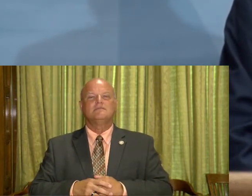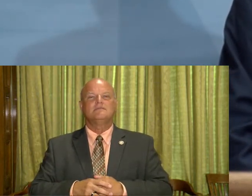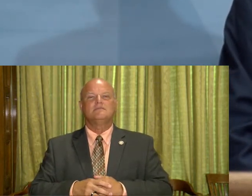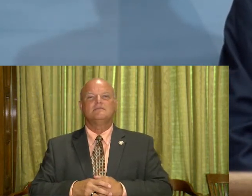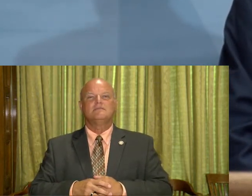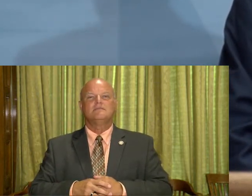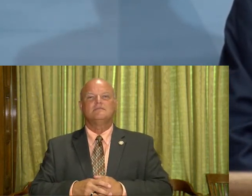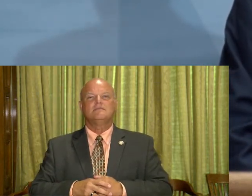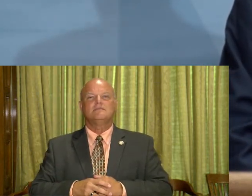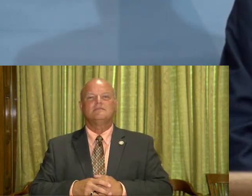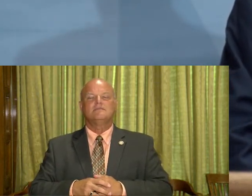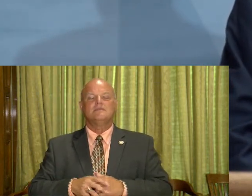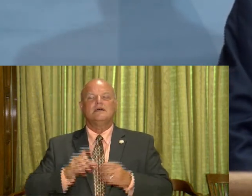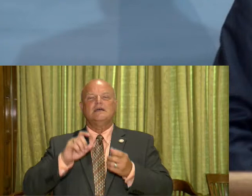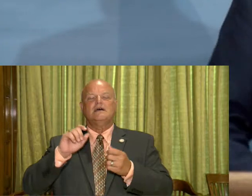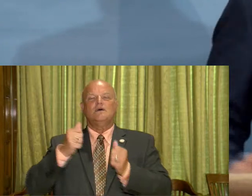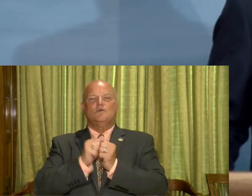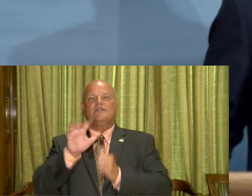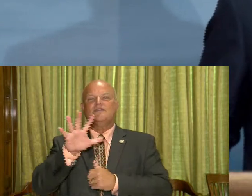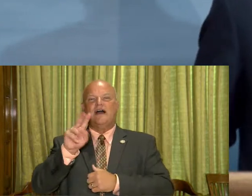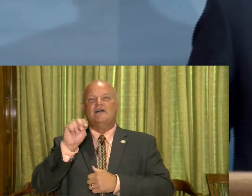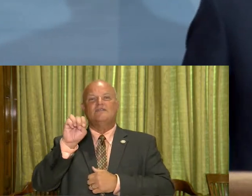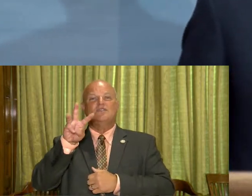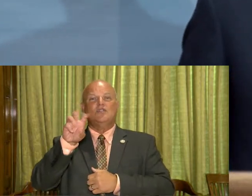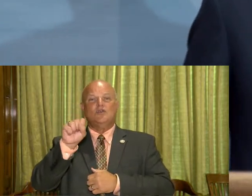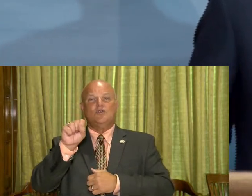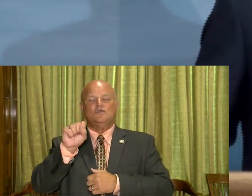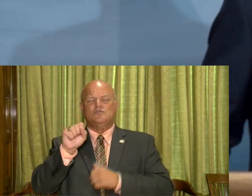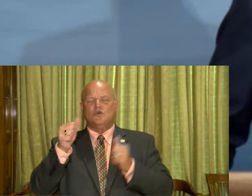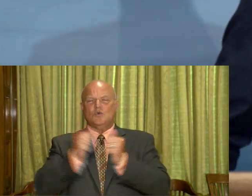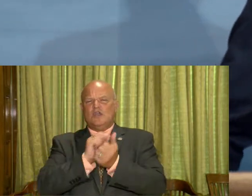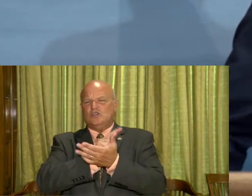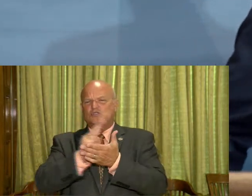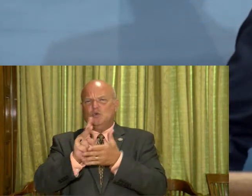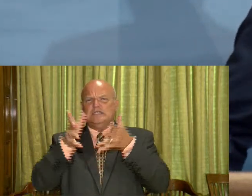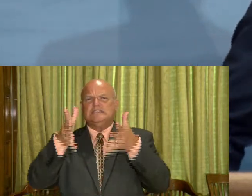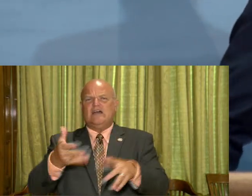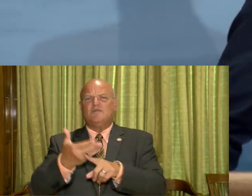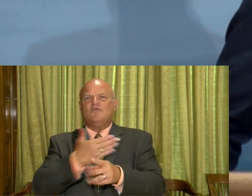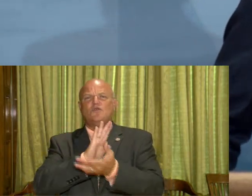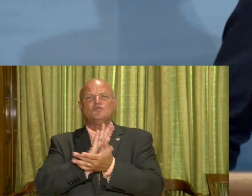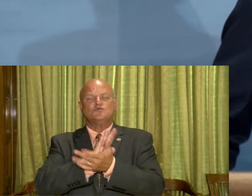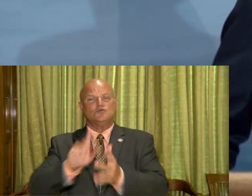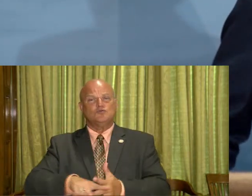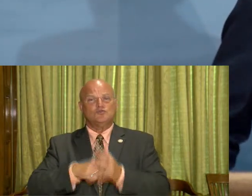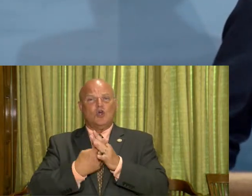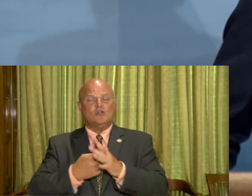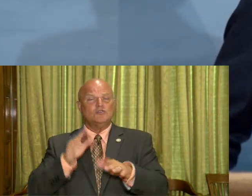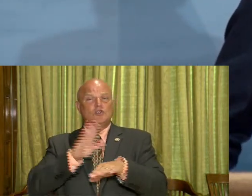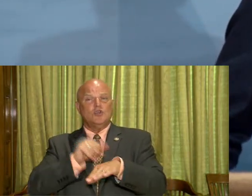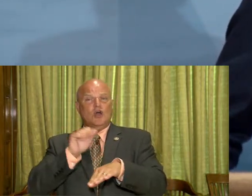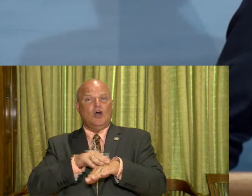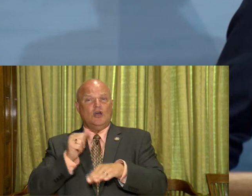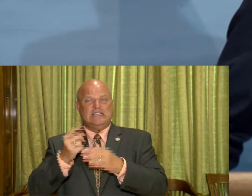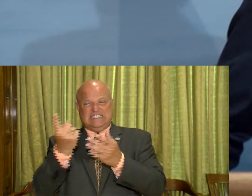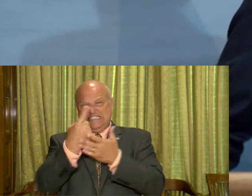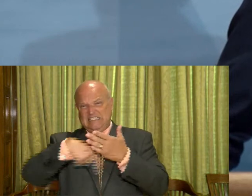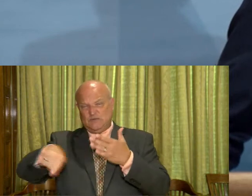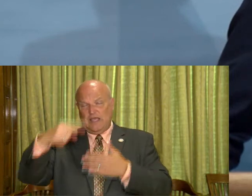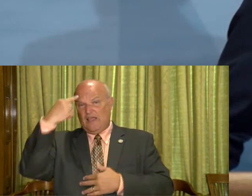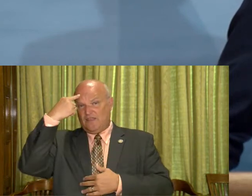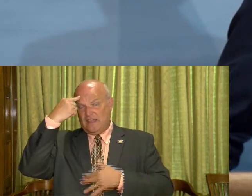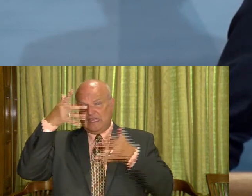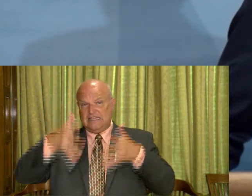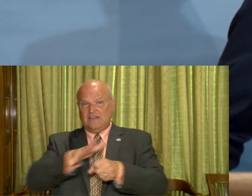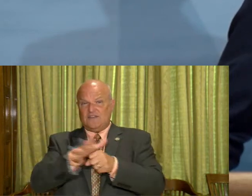Hi, this is Bailey with 5 News. With 2 weeks left until the school year, you're calling a special session next week. Do you think